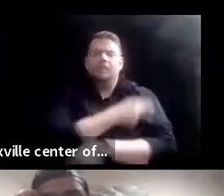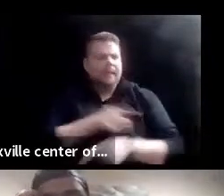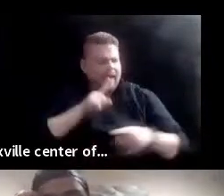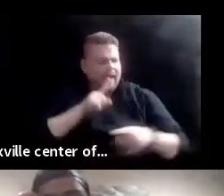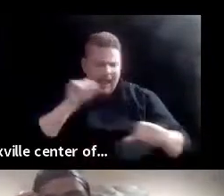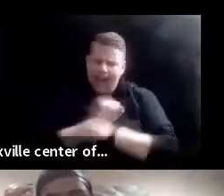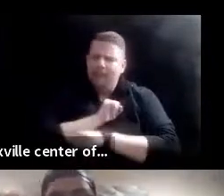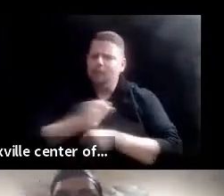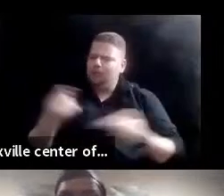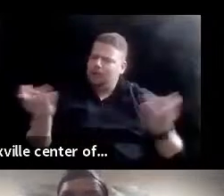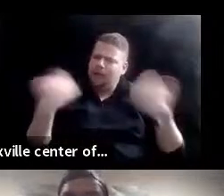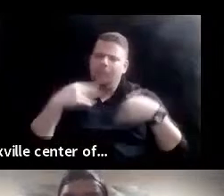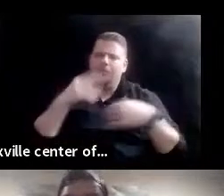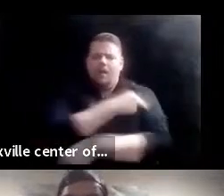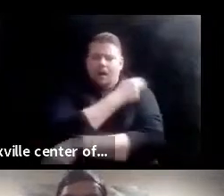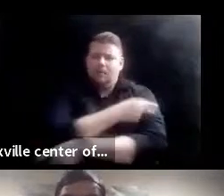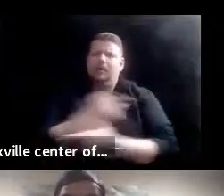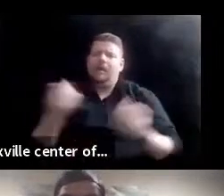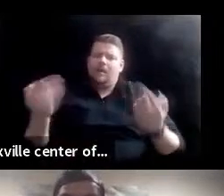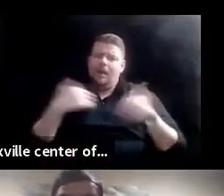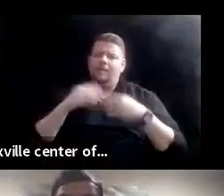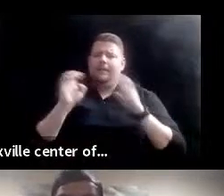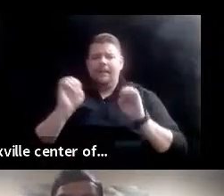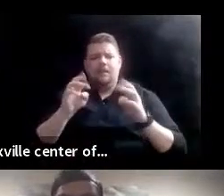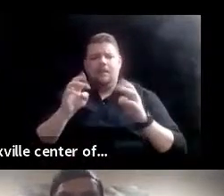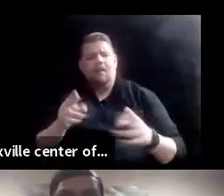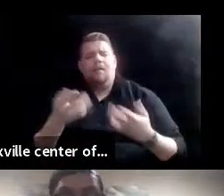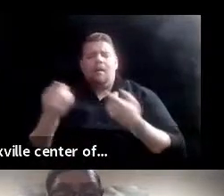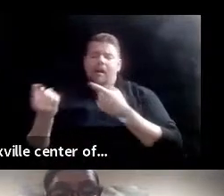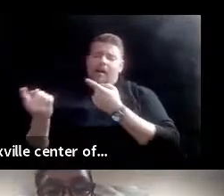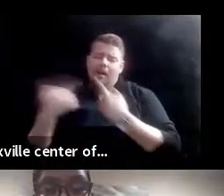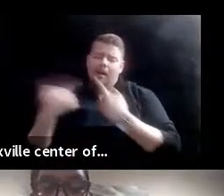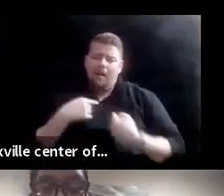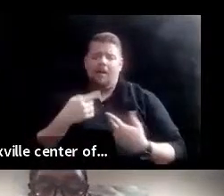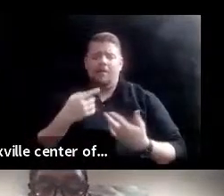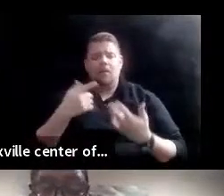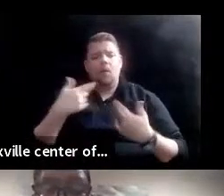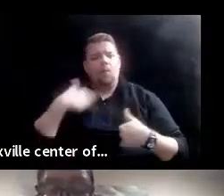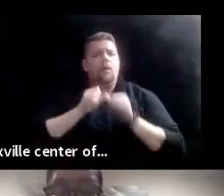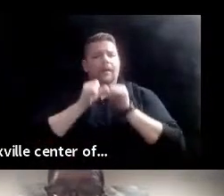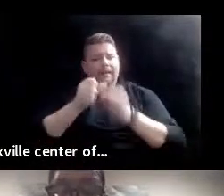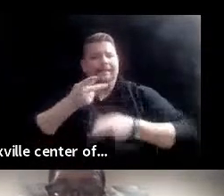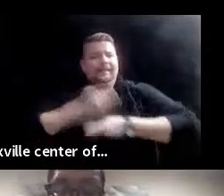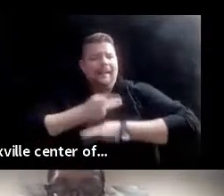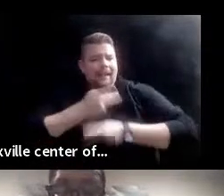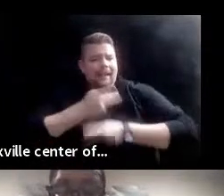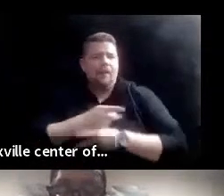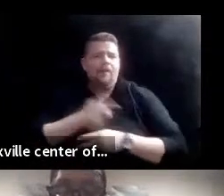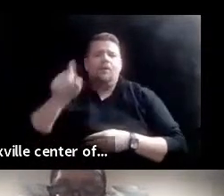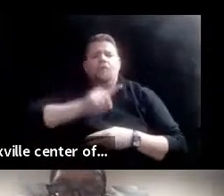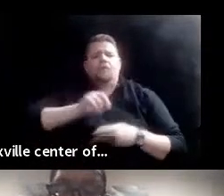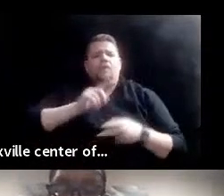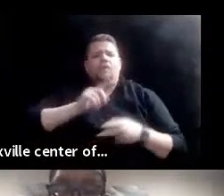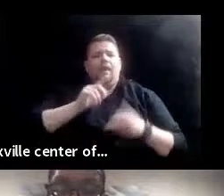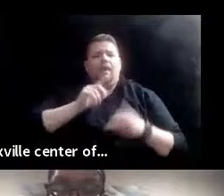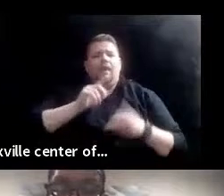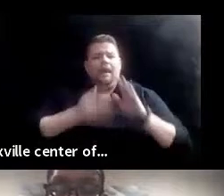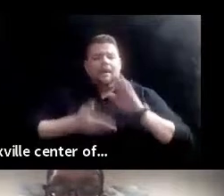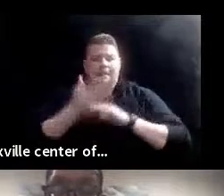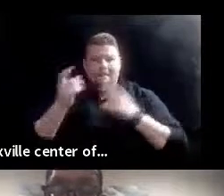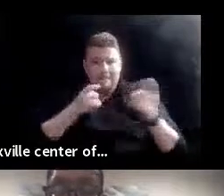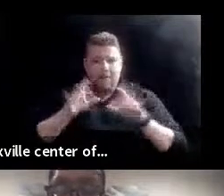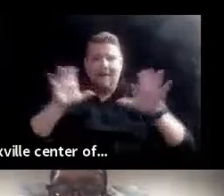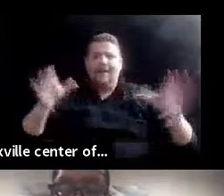absolutely should come to the hospital. You should come to the emergency departments. We're going to continue to manage this as a team